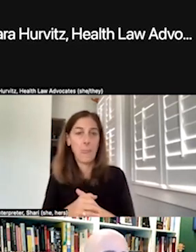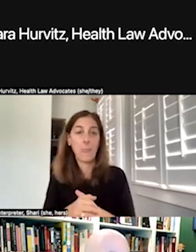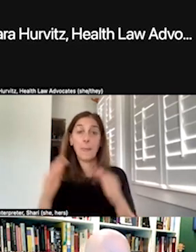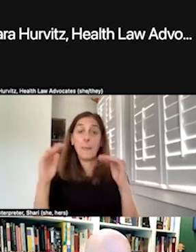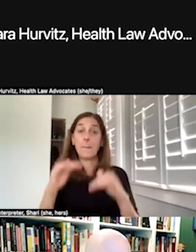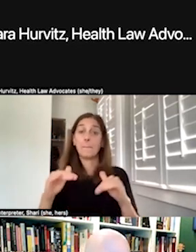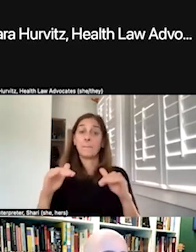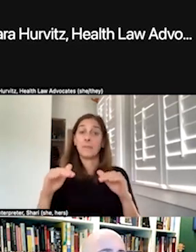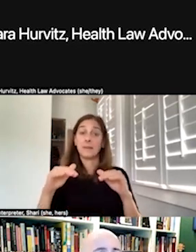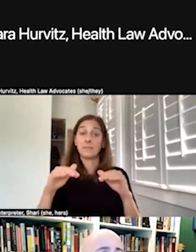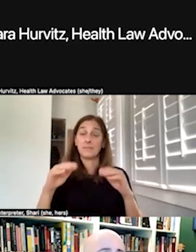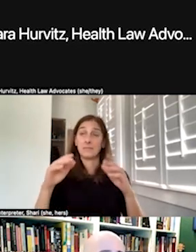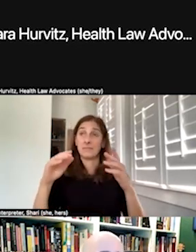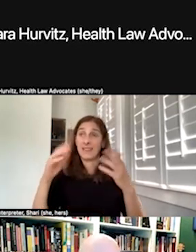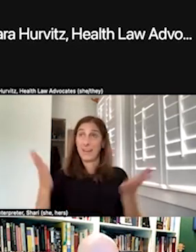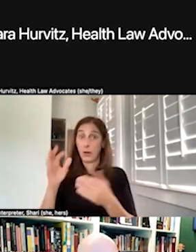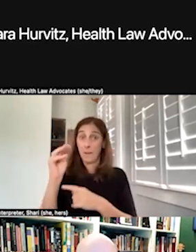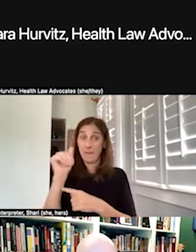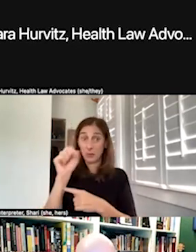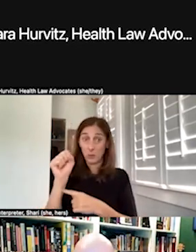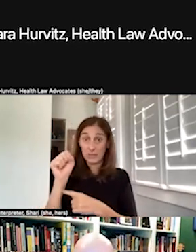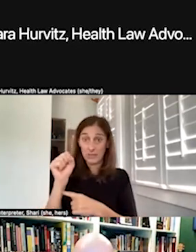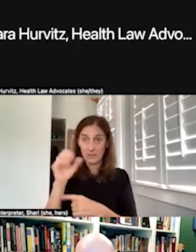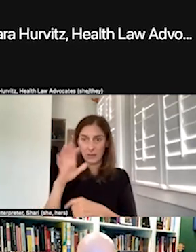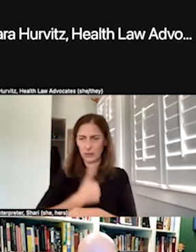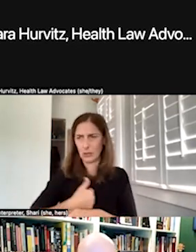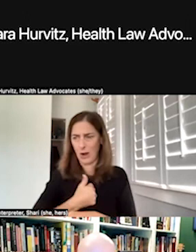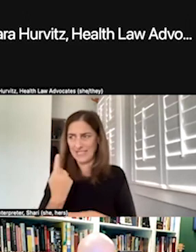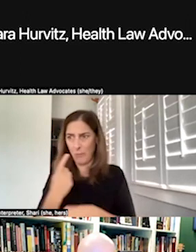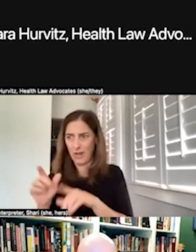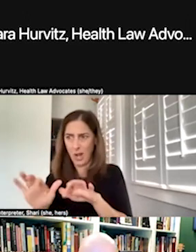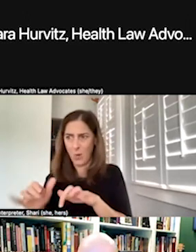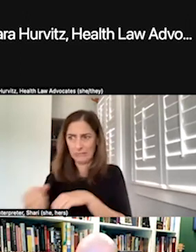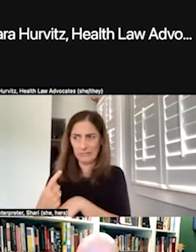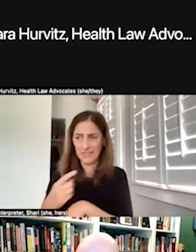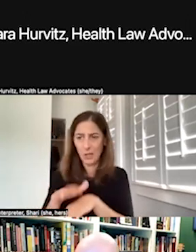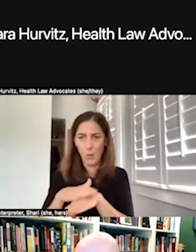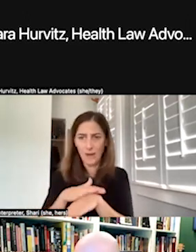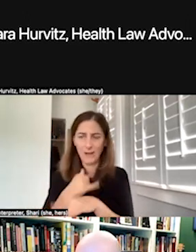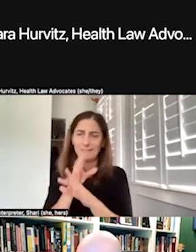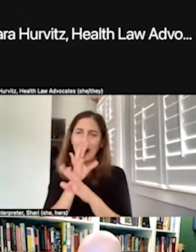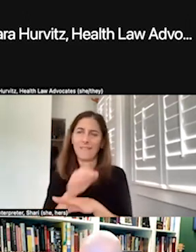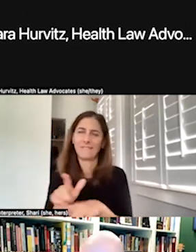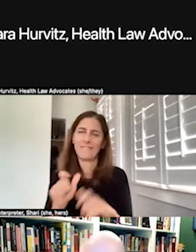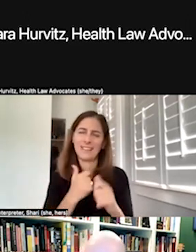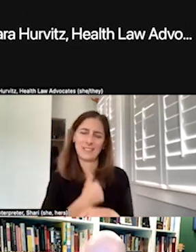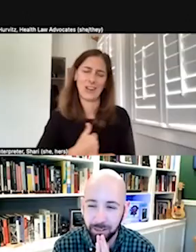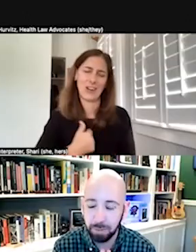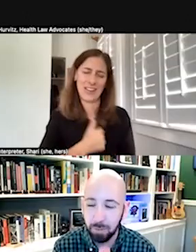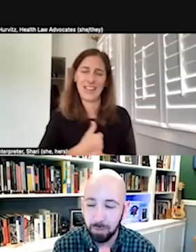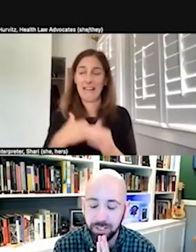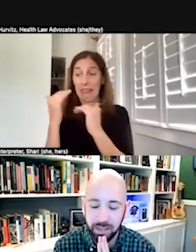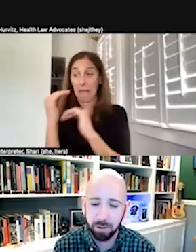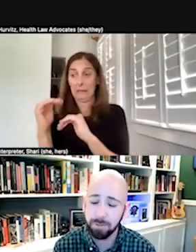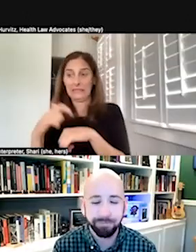that are worth noting. Oh, my apologies. I'm getting a note to slow down. Sorry, I have a small amount of time, but a little